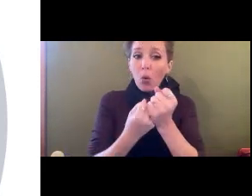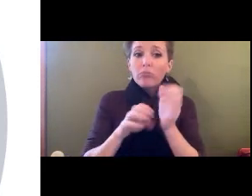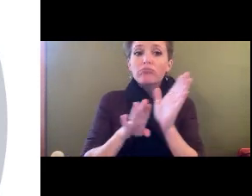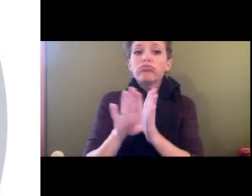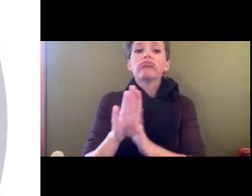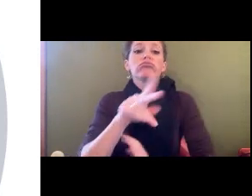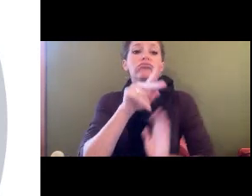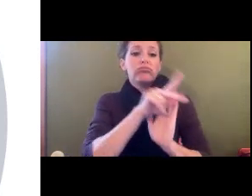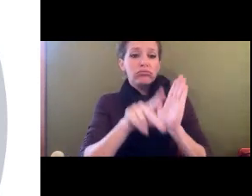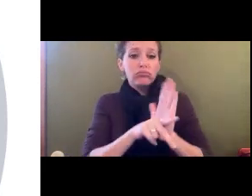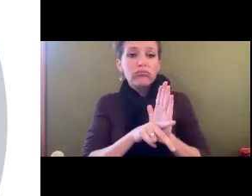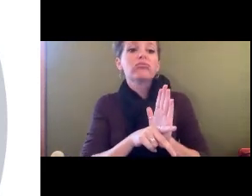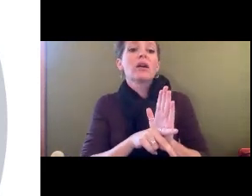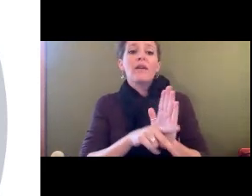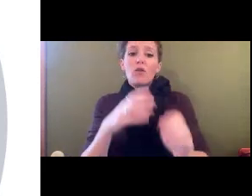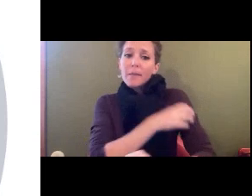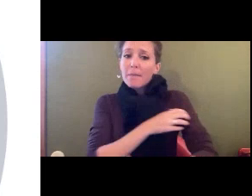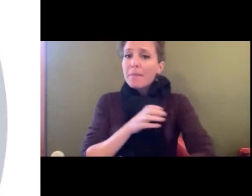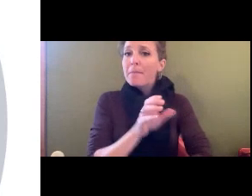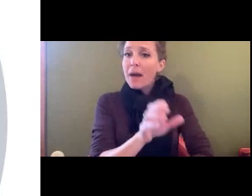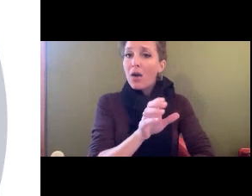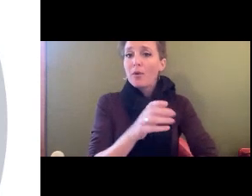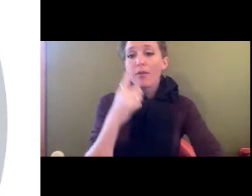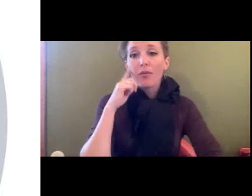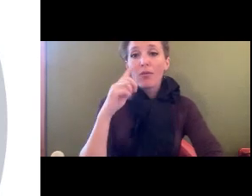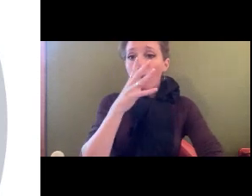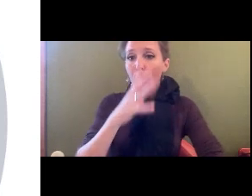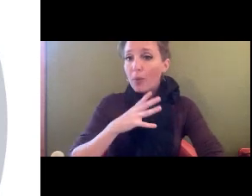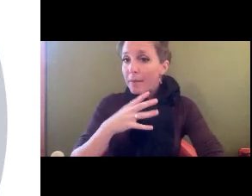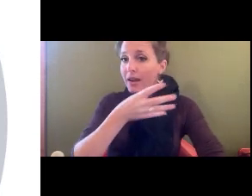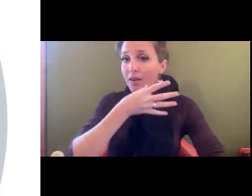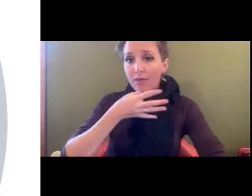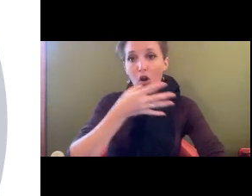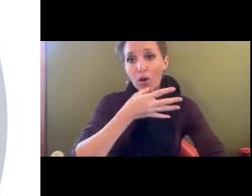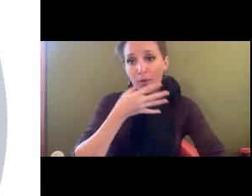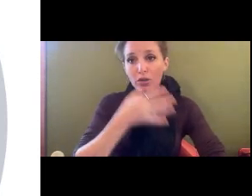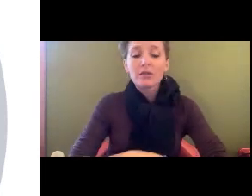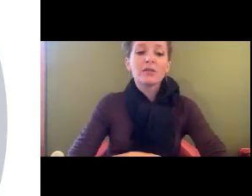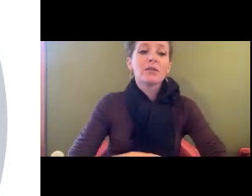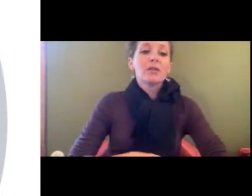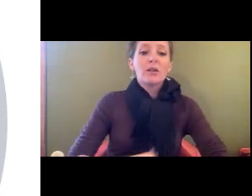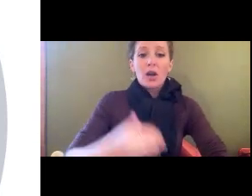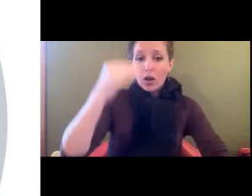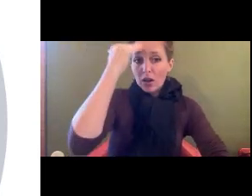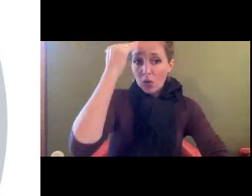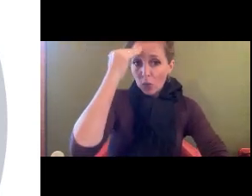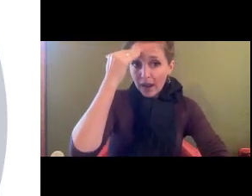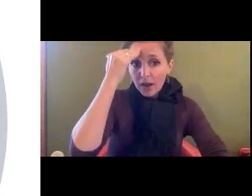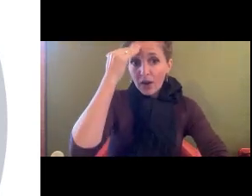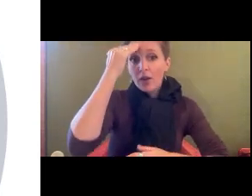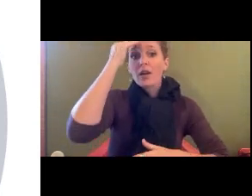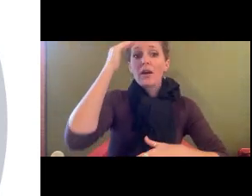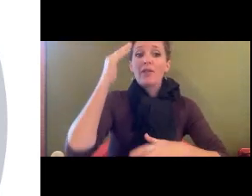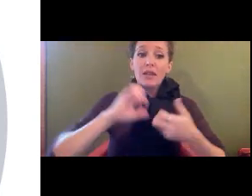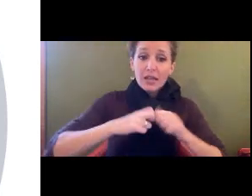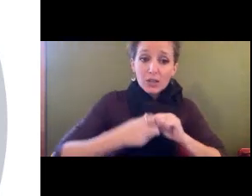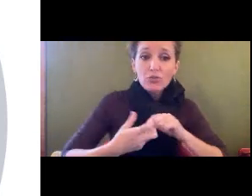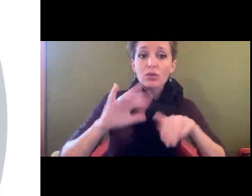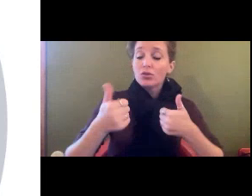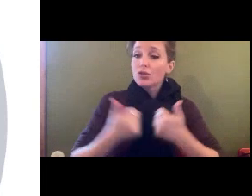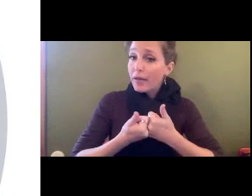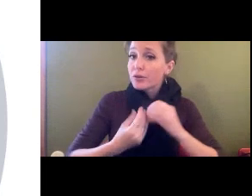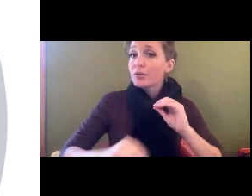of women farmers. And again, making sure that people are aware of the issues and the challenges. And the more awareness you